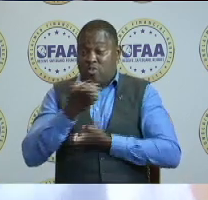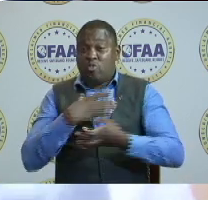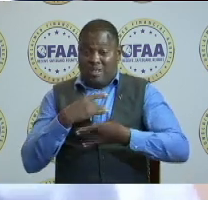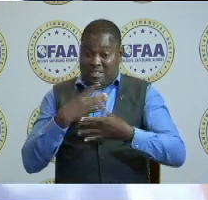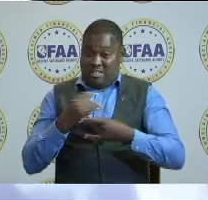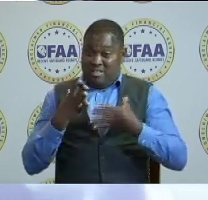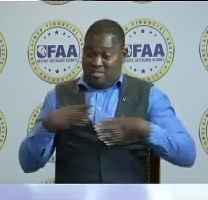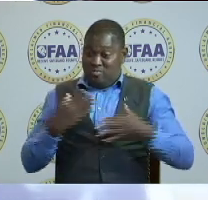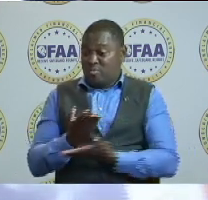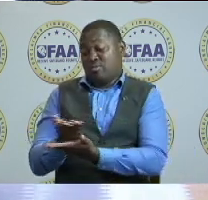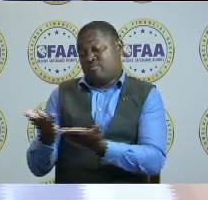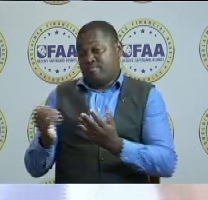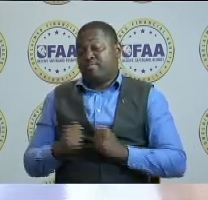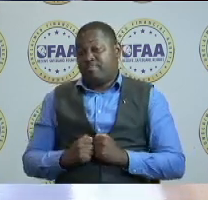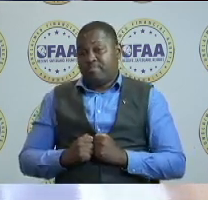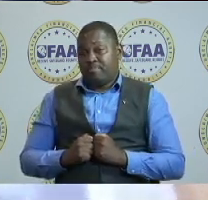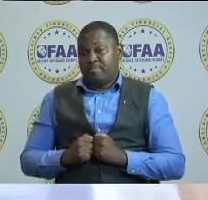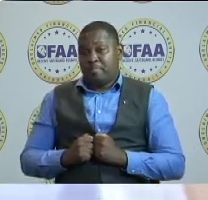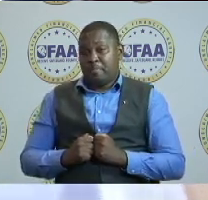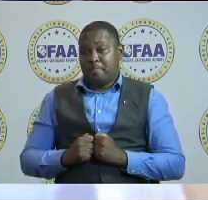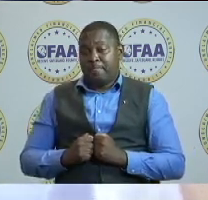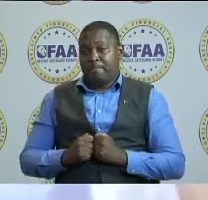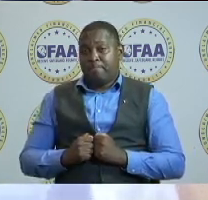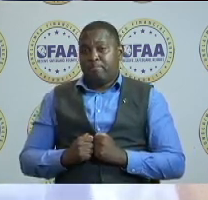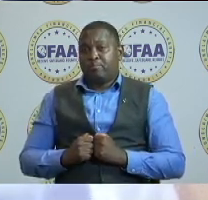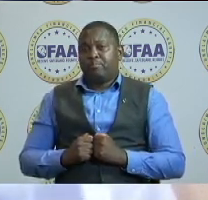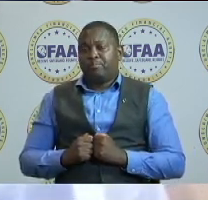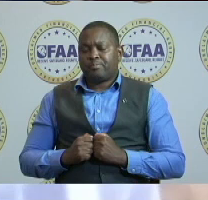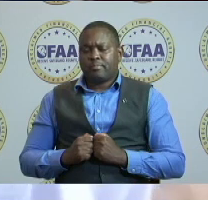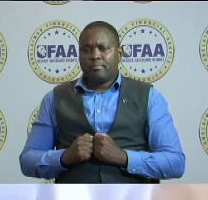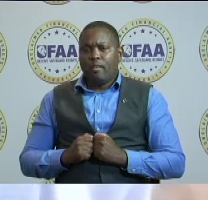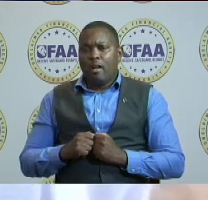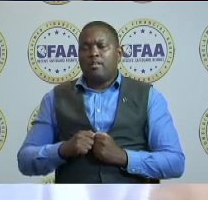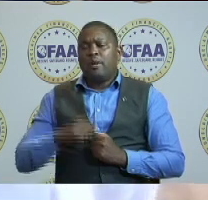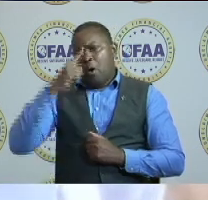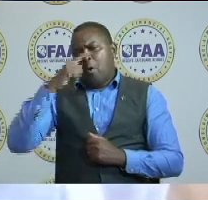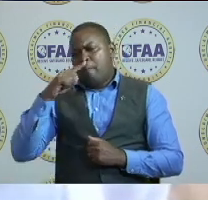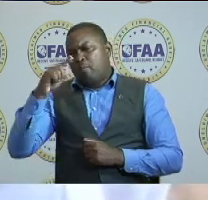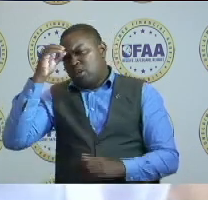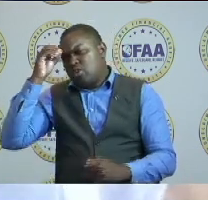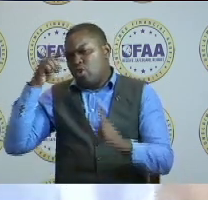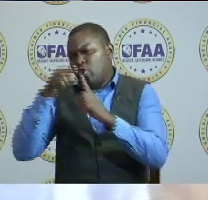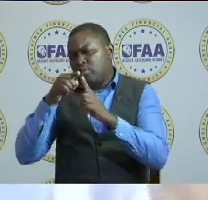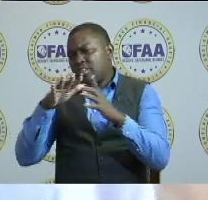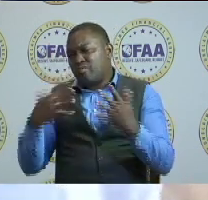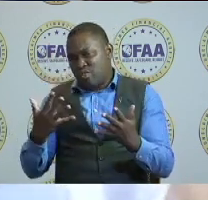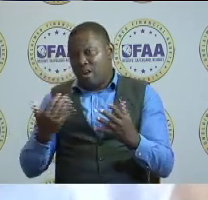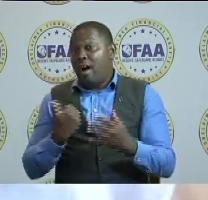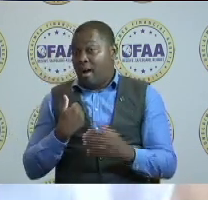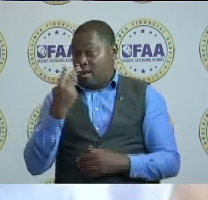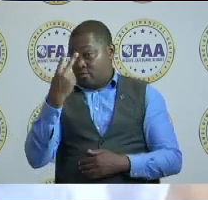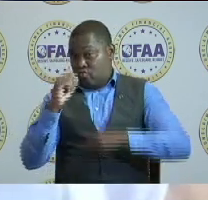consumers. And so if I can drill down now to policy objectives, there are two pillars